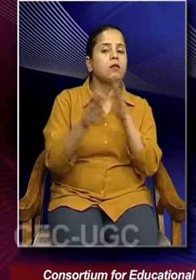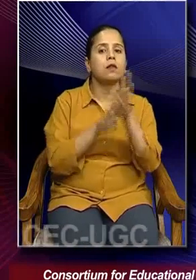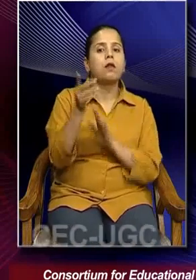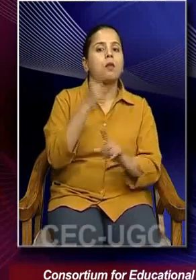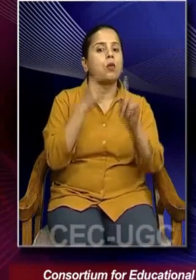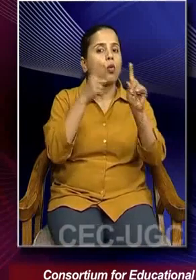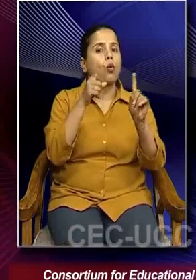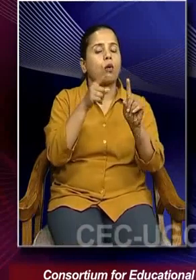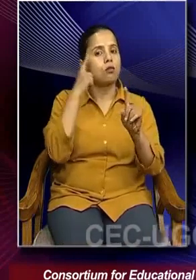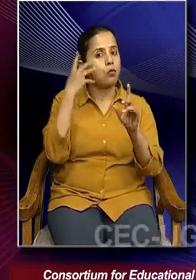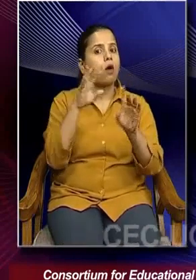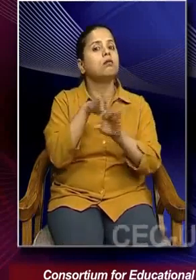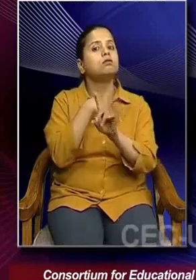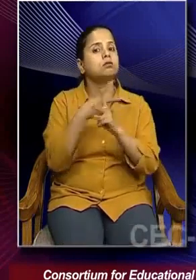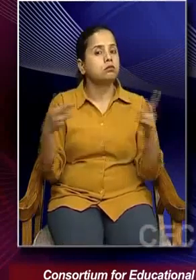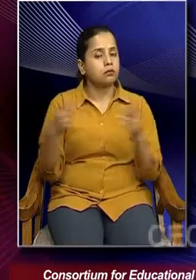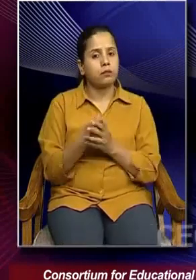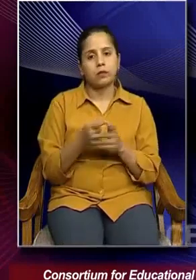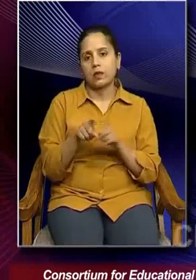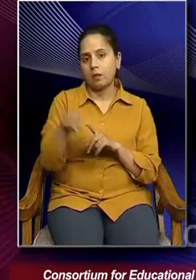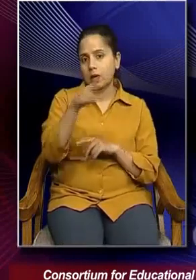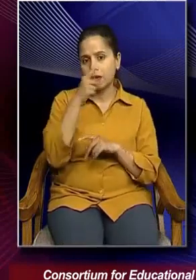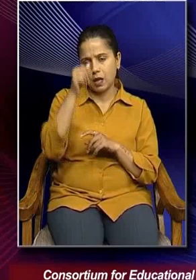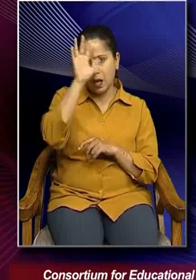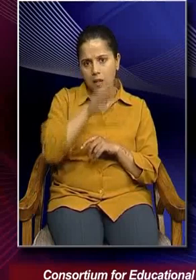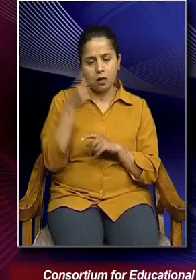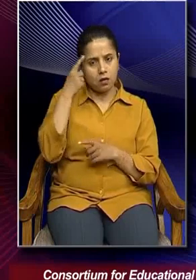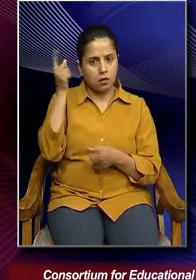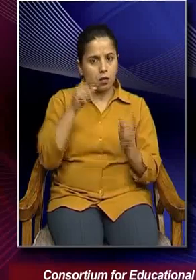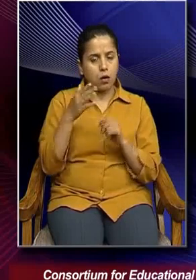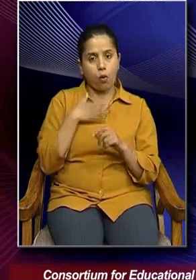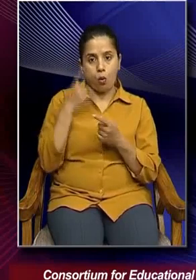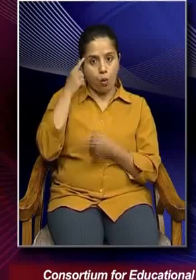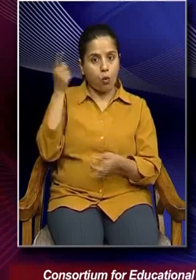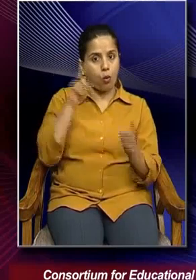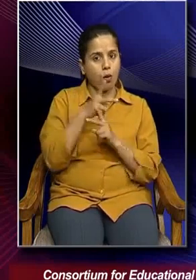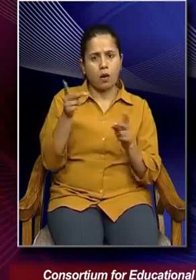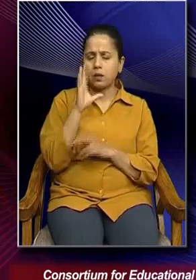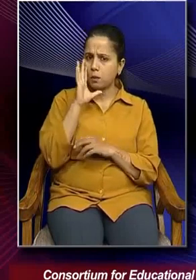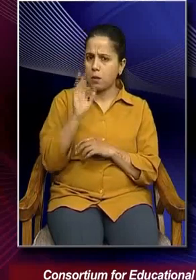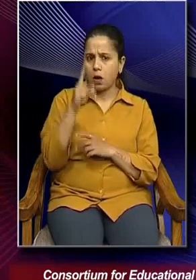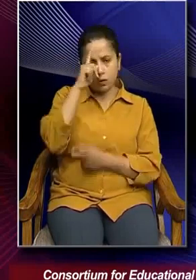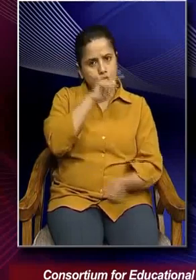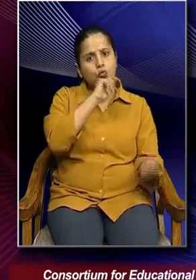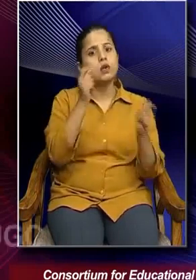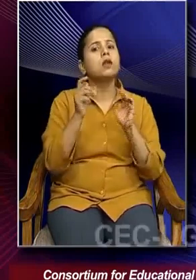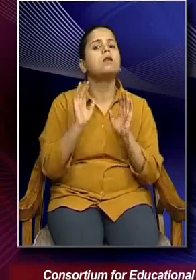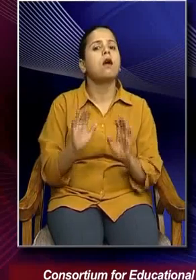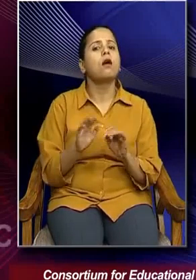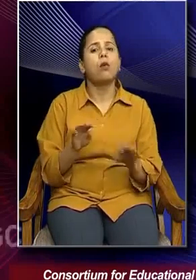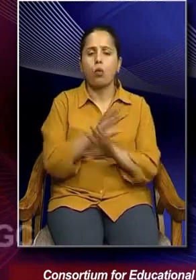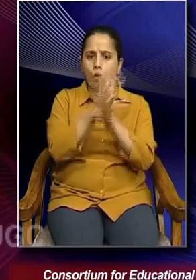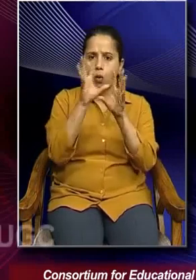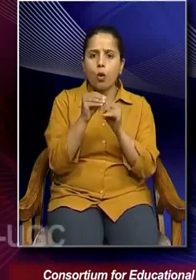goal agenda. And thus, if you look at India's strategy, our strategy has been a very much paradigm shift towards whole